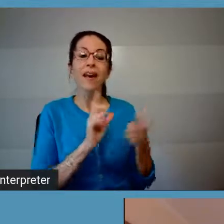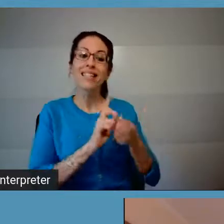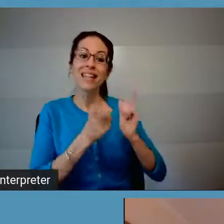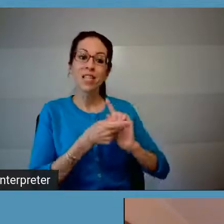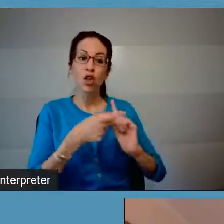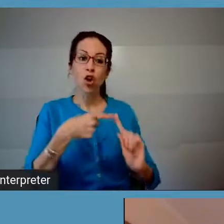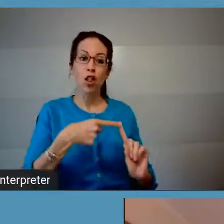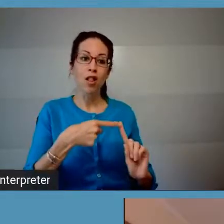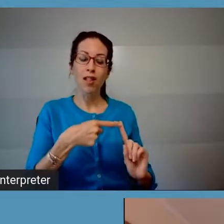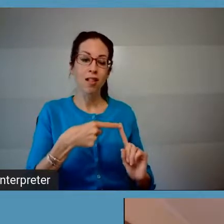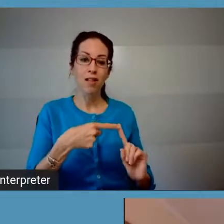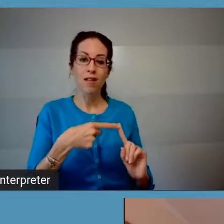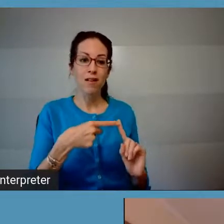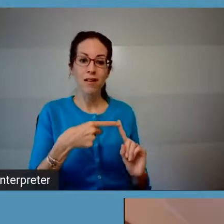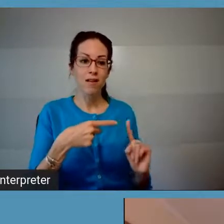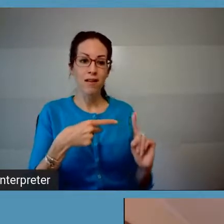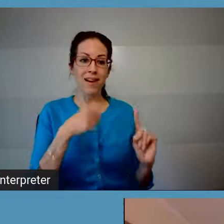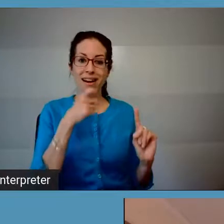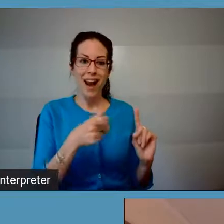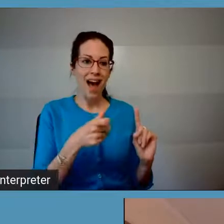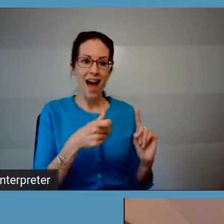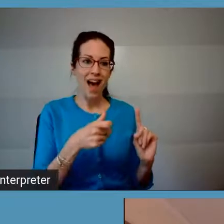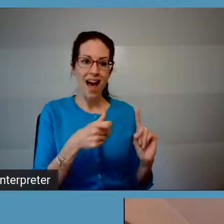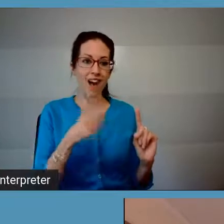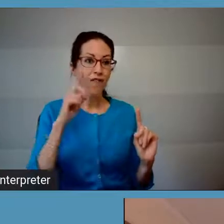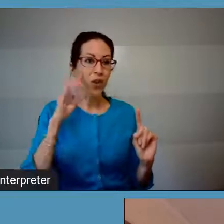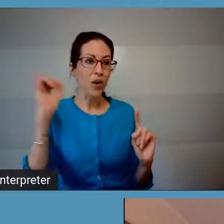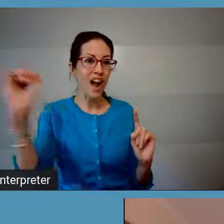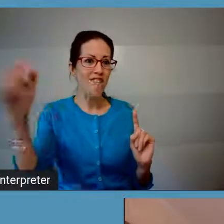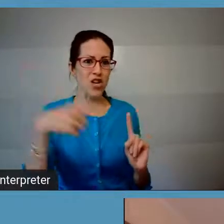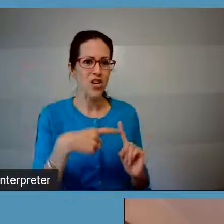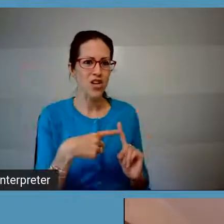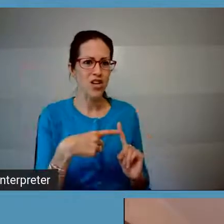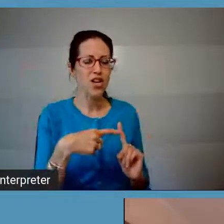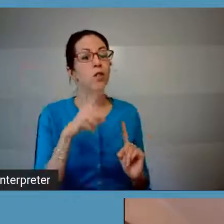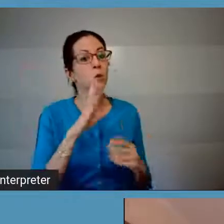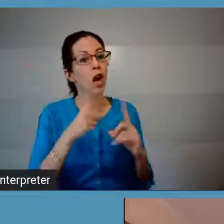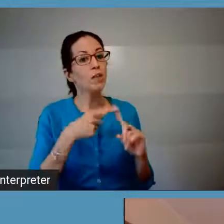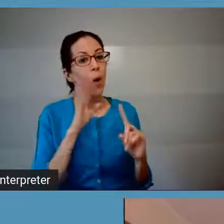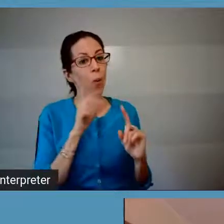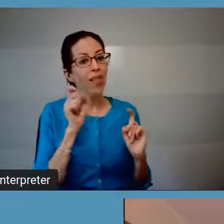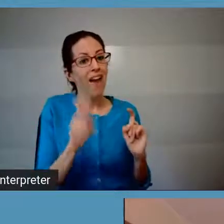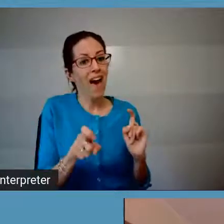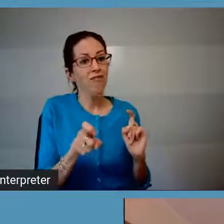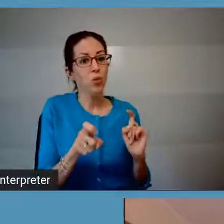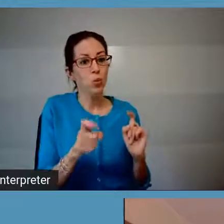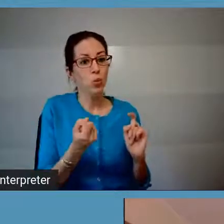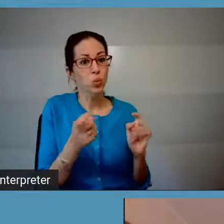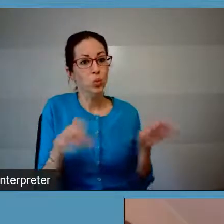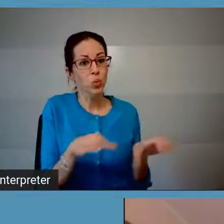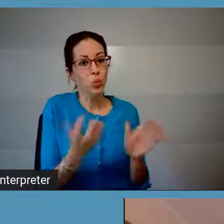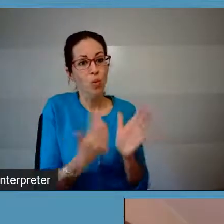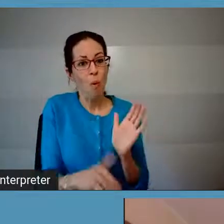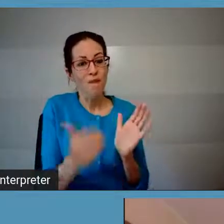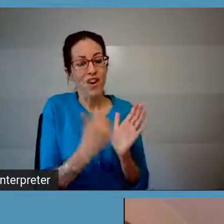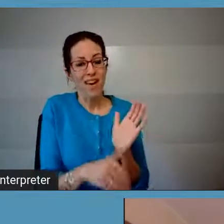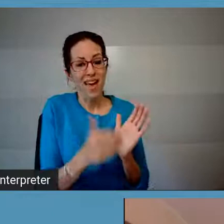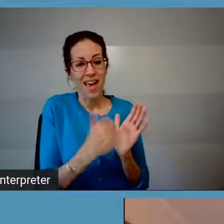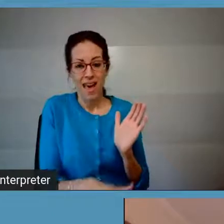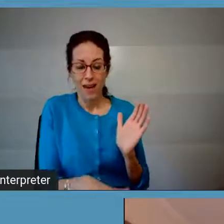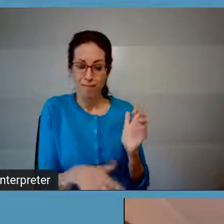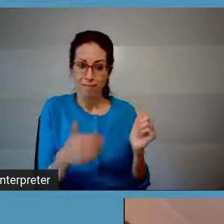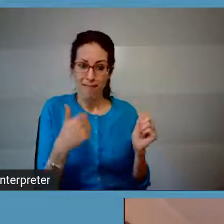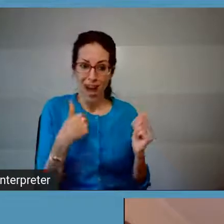isn't necessarily synonymous with forever. So you talked about how you're going to have to essentially do this process over again. Is